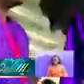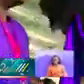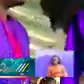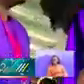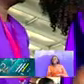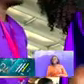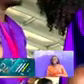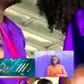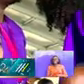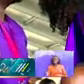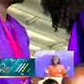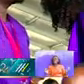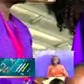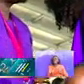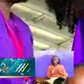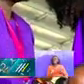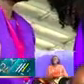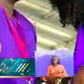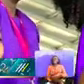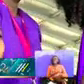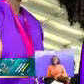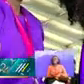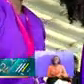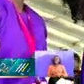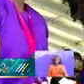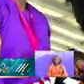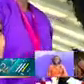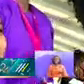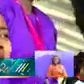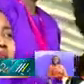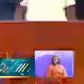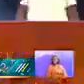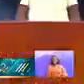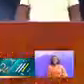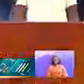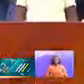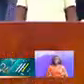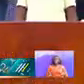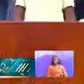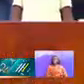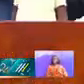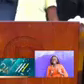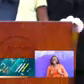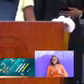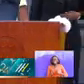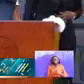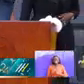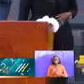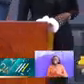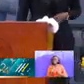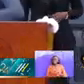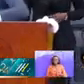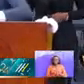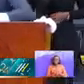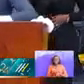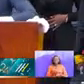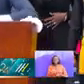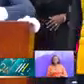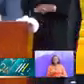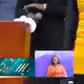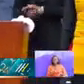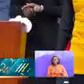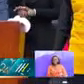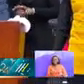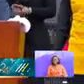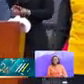church it is not a good picture but the Lord is saying Peter unless I wash thy feet you have no part in